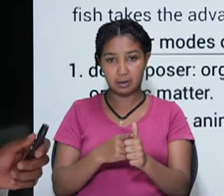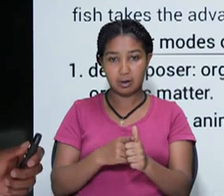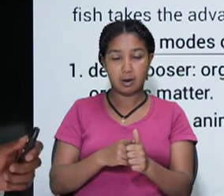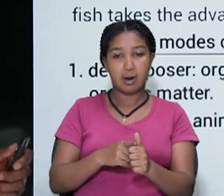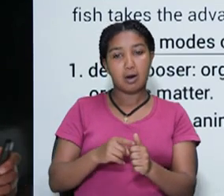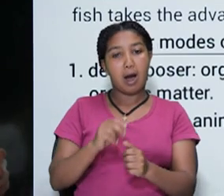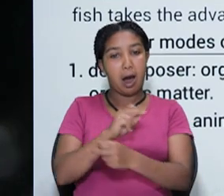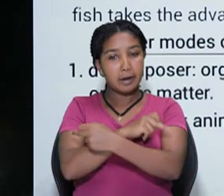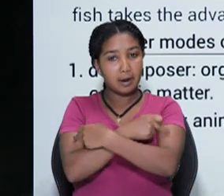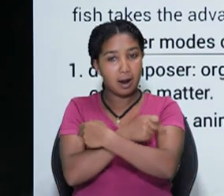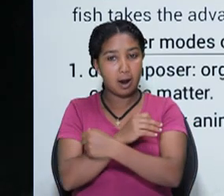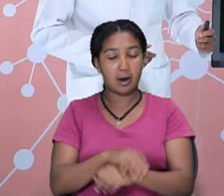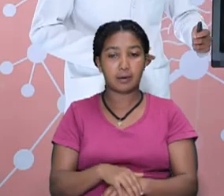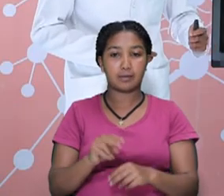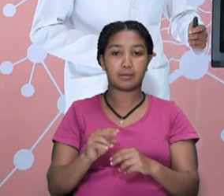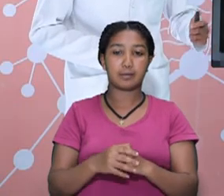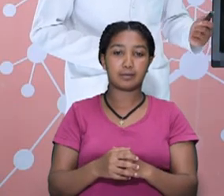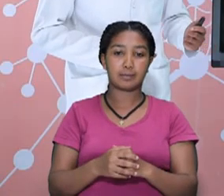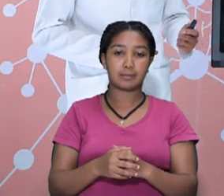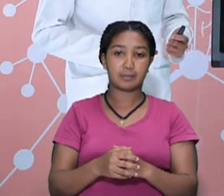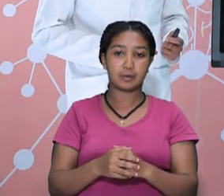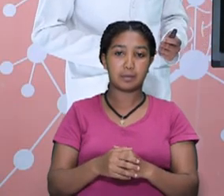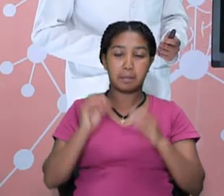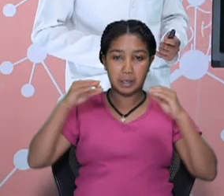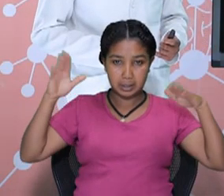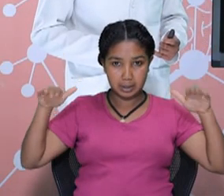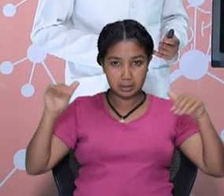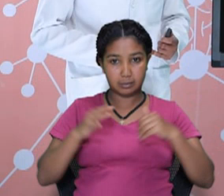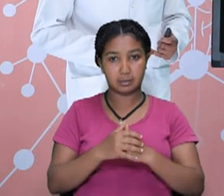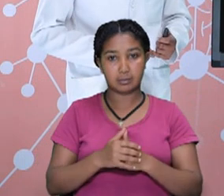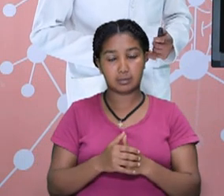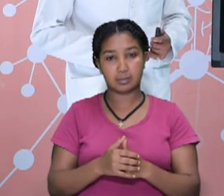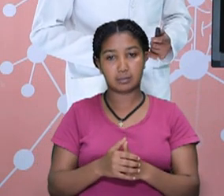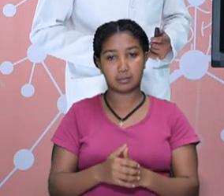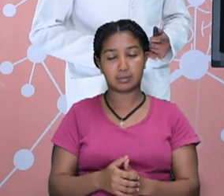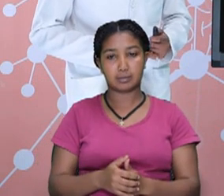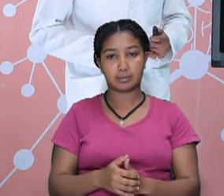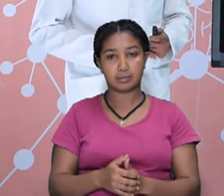hyena and also very famous bird that's called